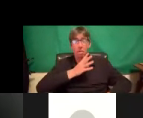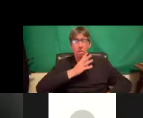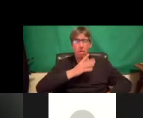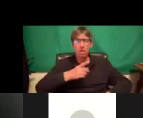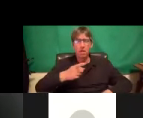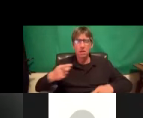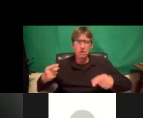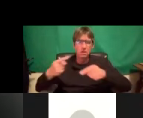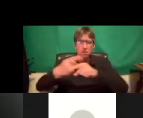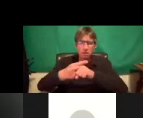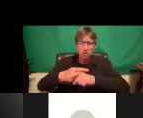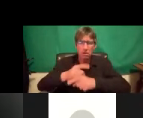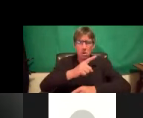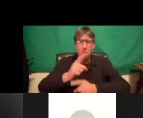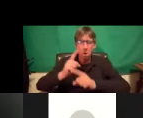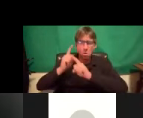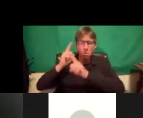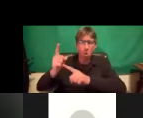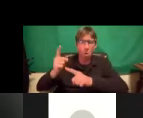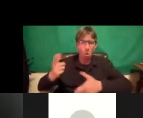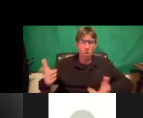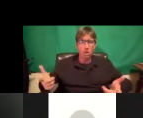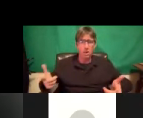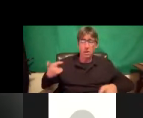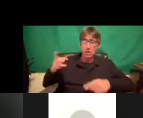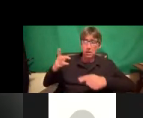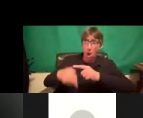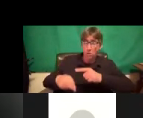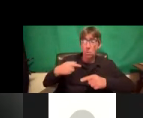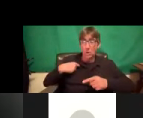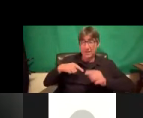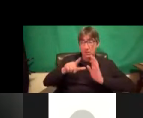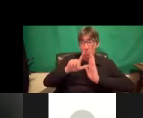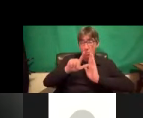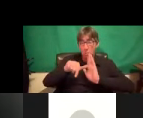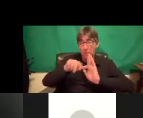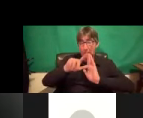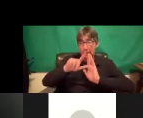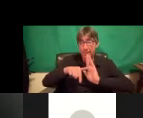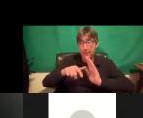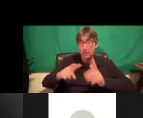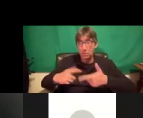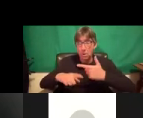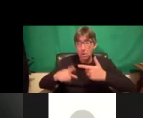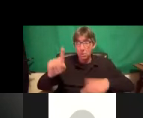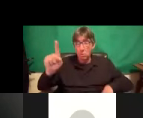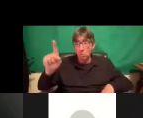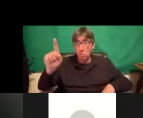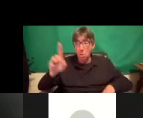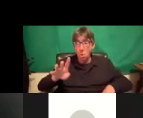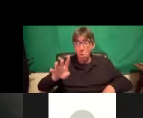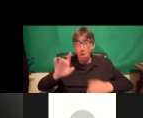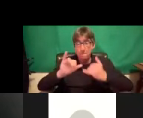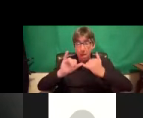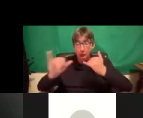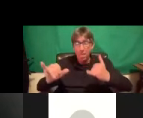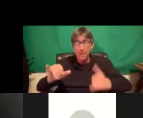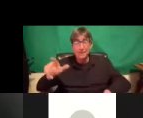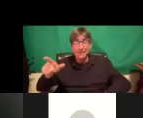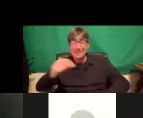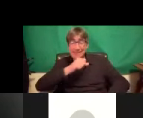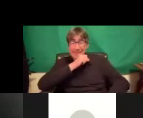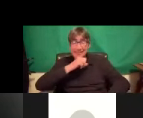service. I realize that we're in that quarter mile, but to think that a senior can get from their housing sharing a